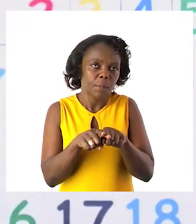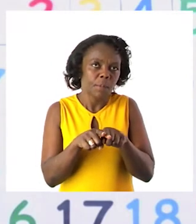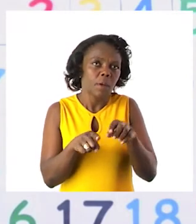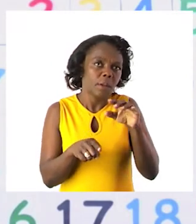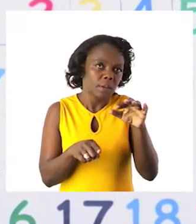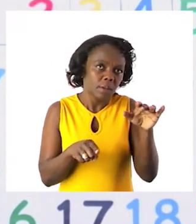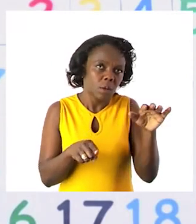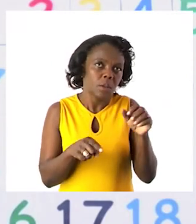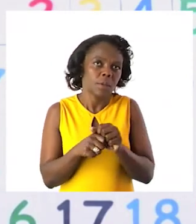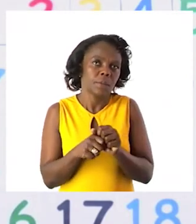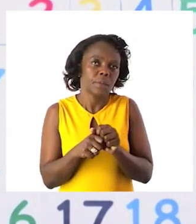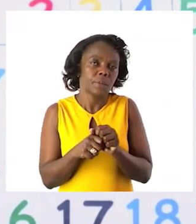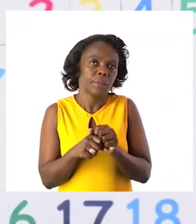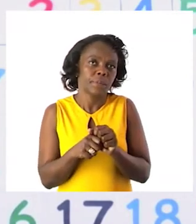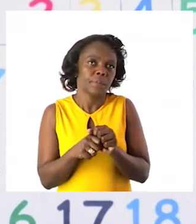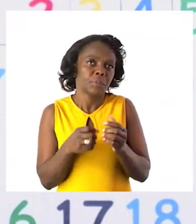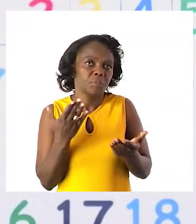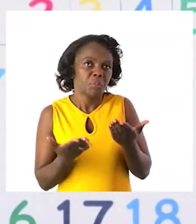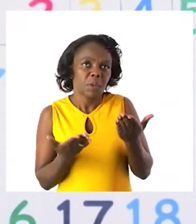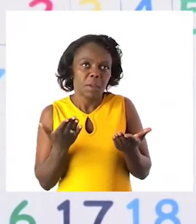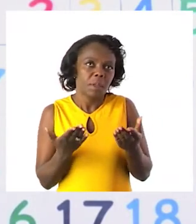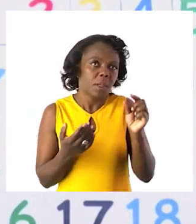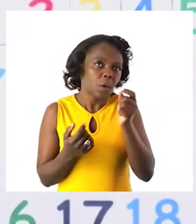I'm saying